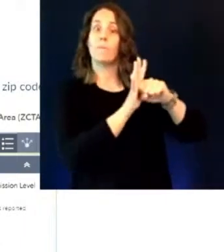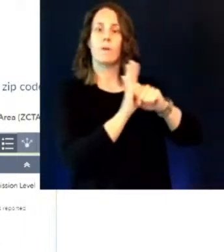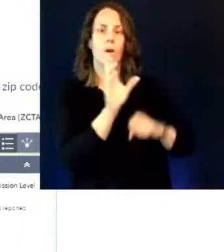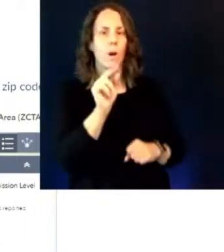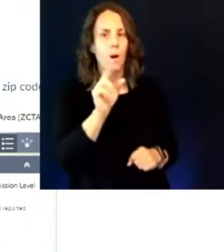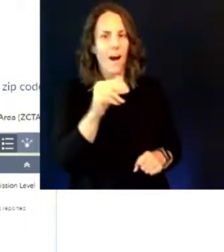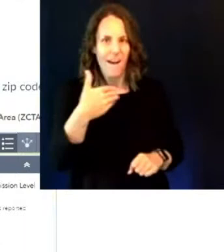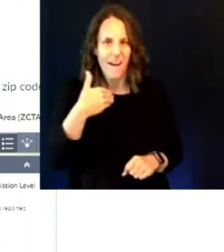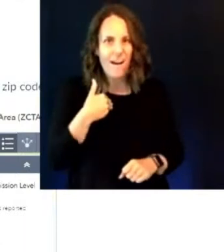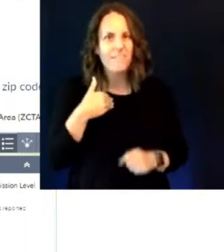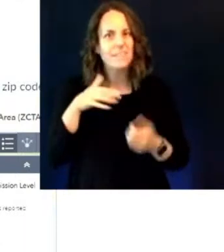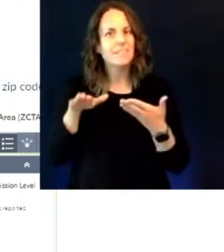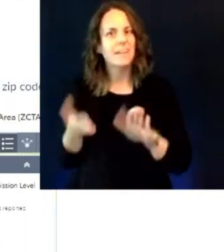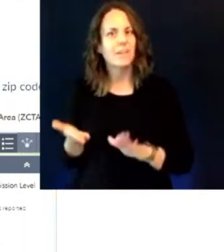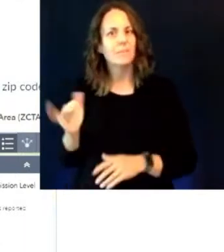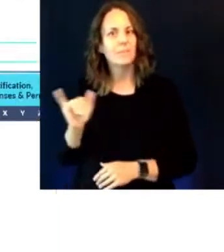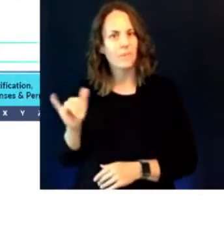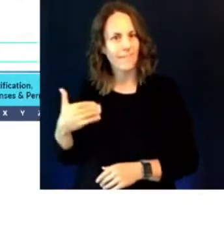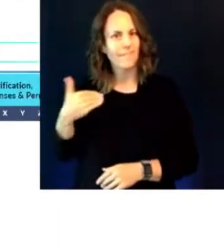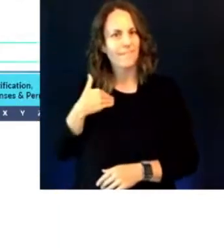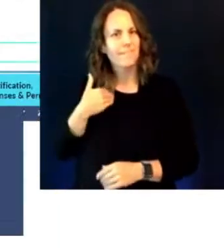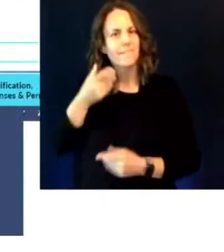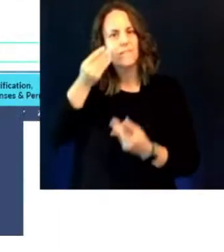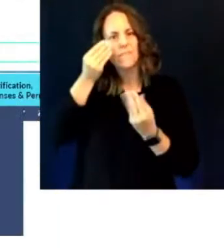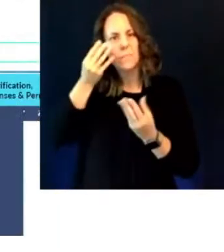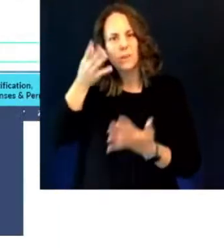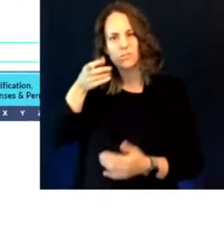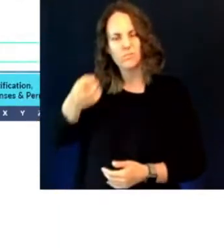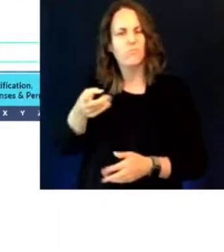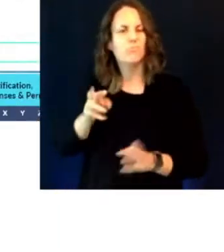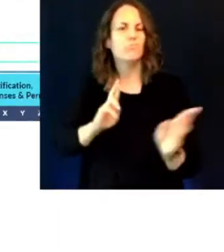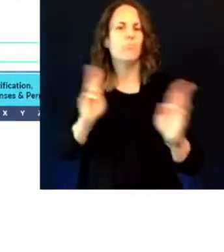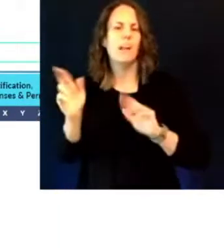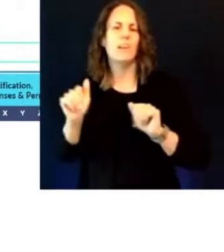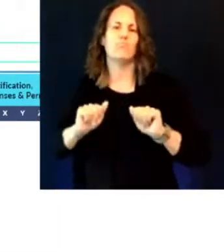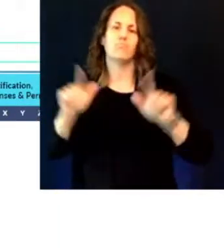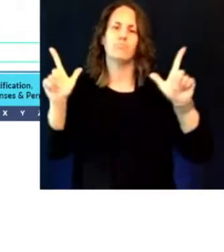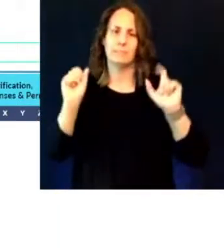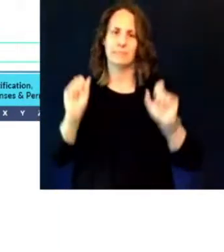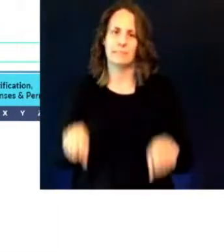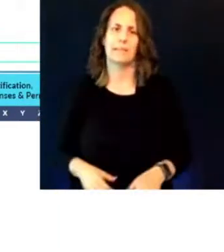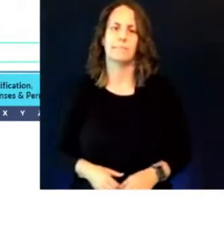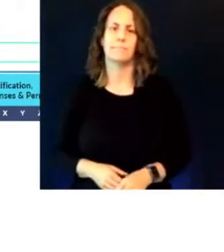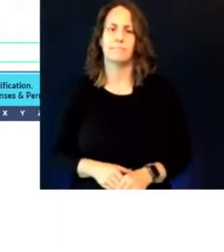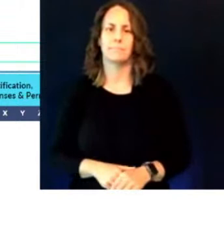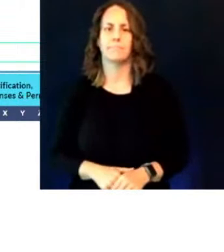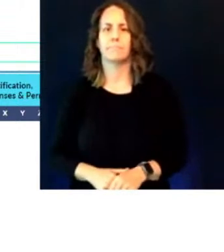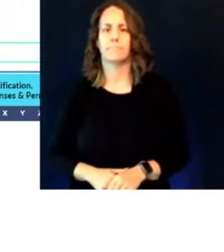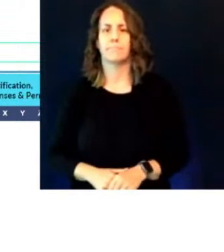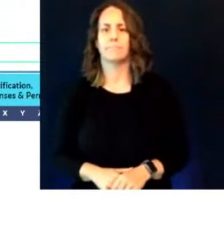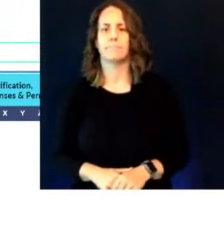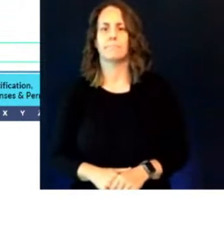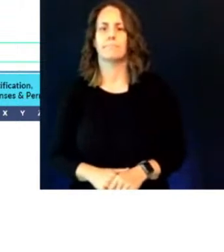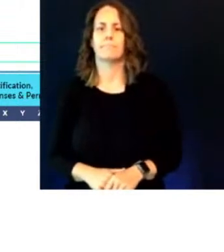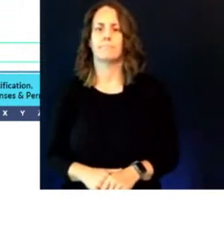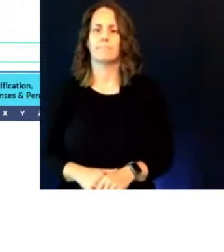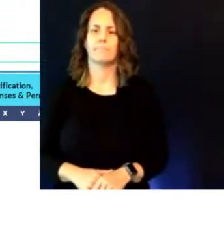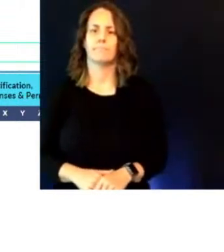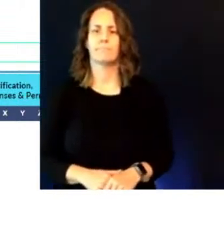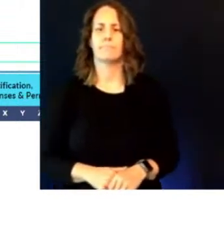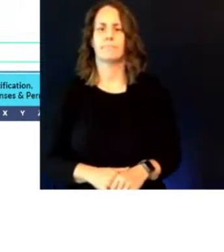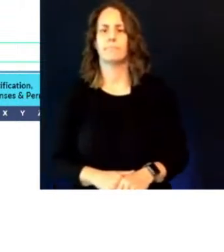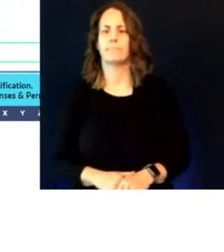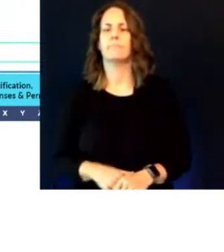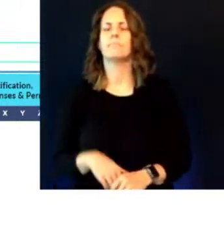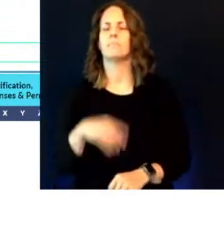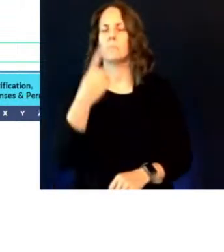And finally, last but not least, we've also updated our EpiCurve graph on the cases page